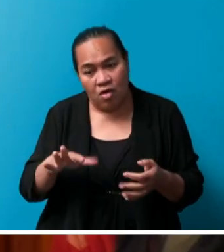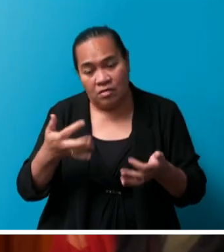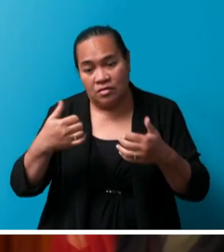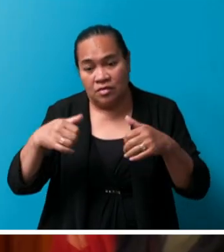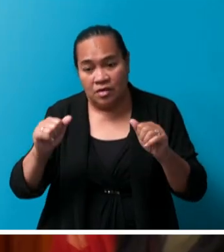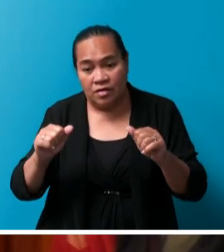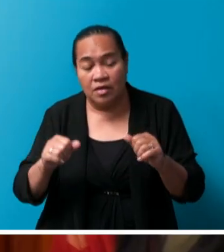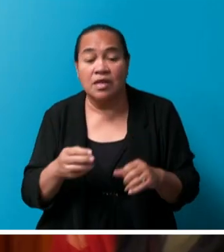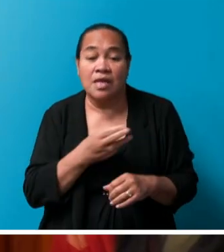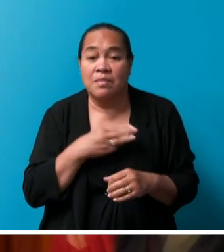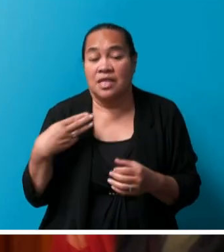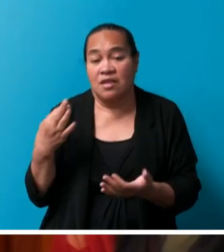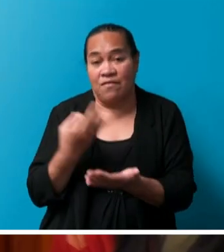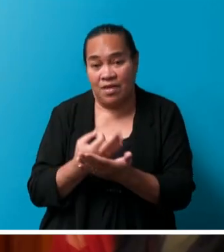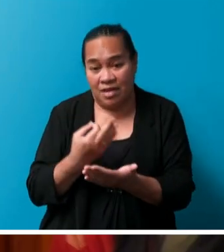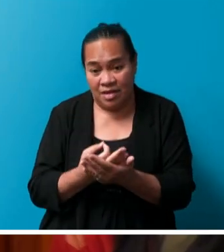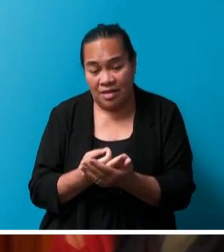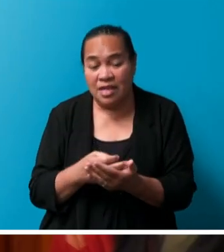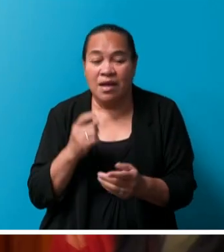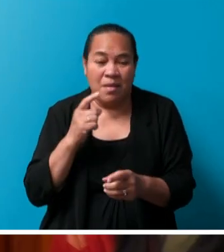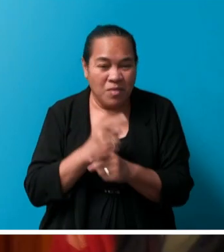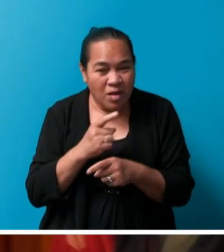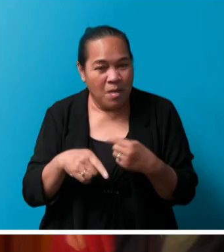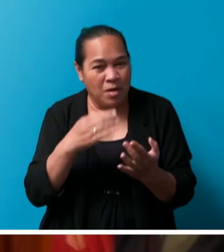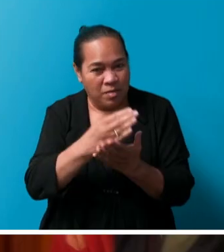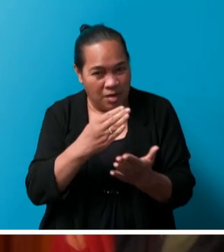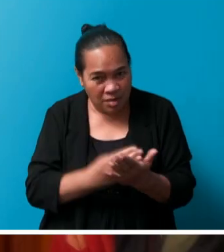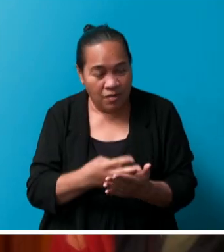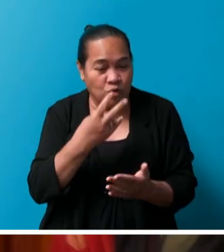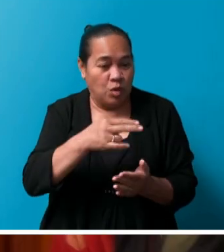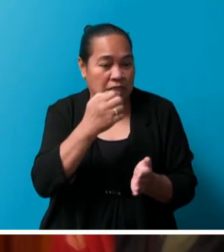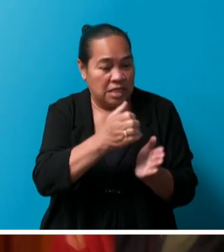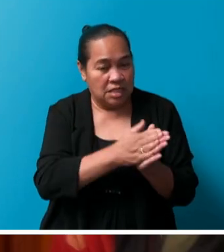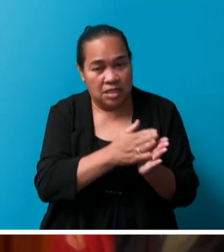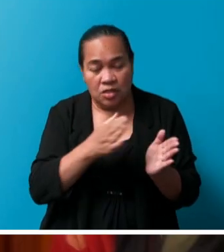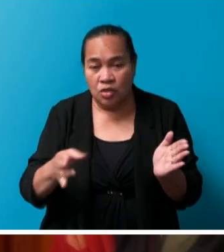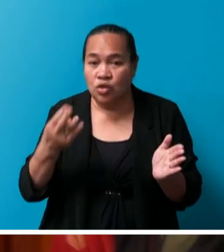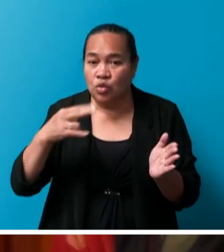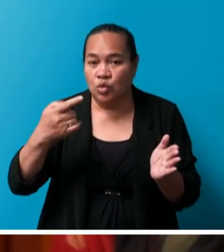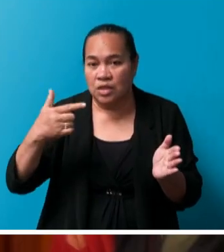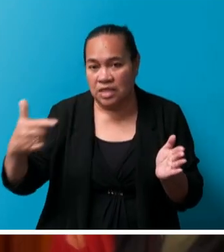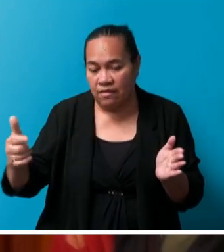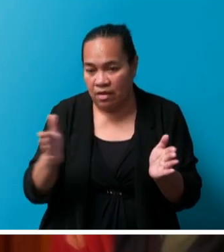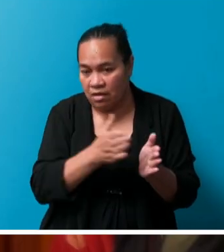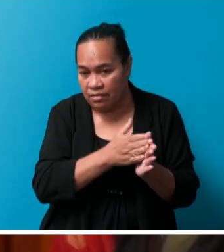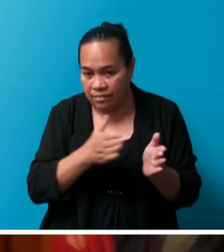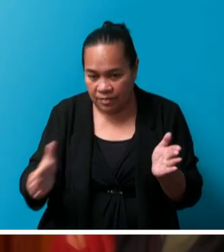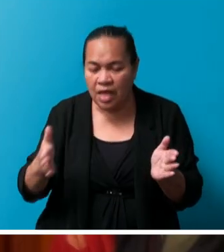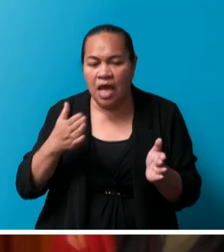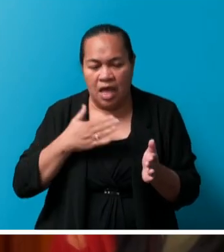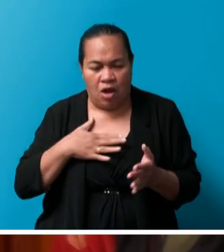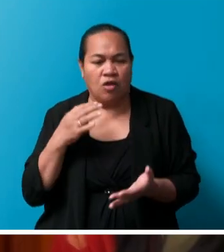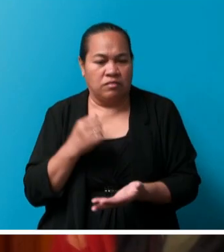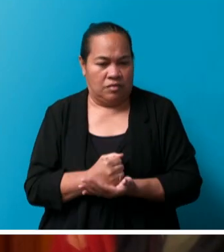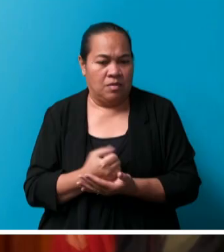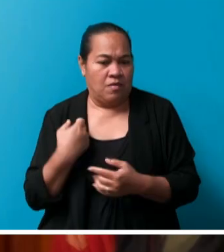ka bakilabo na nondo tubo bakilabo e hunondo rosong ko no hunondo rosong ko bitu au be bakande itaki kenda na tu